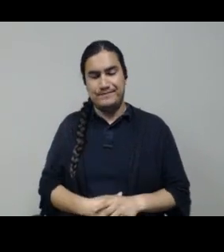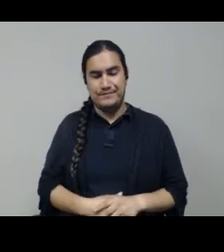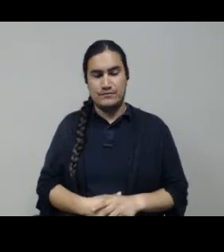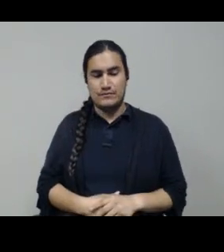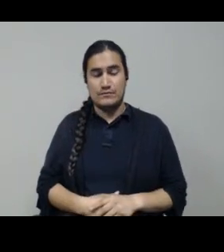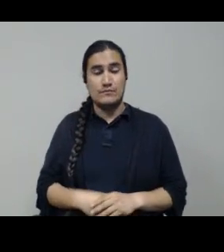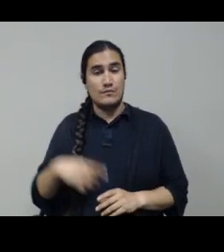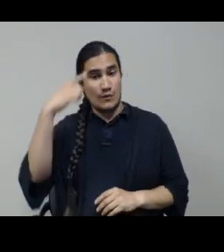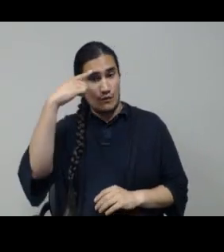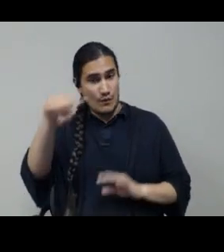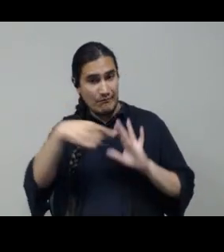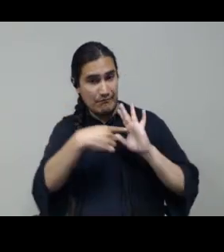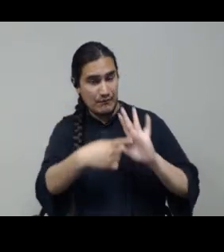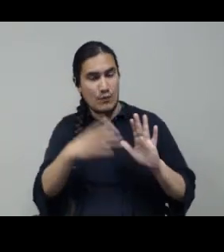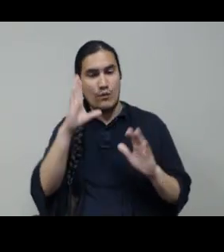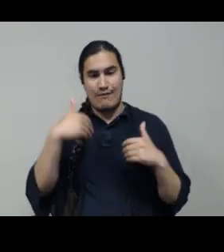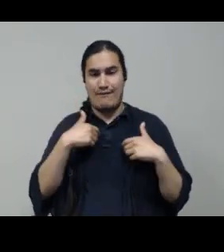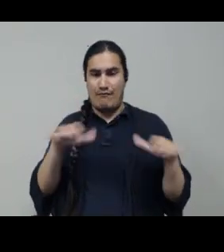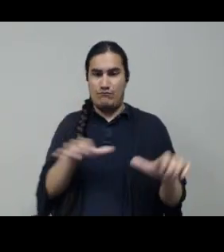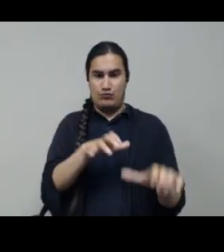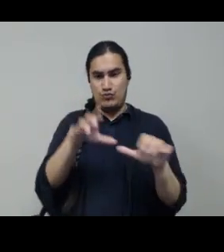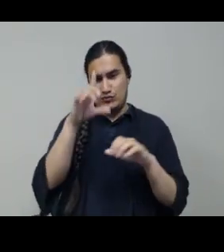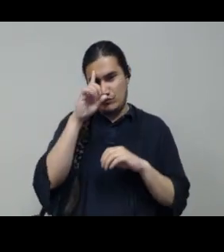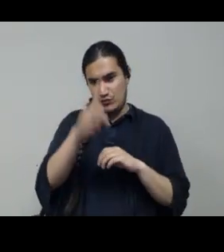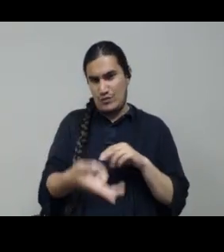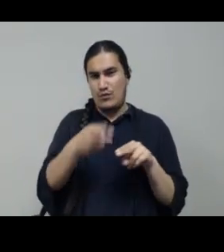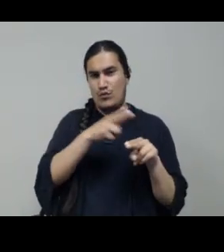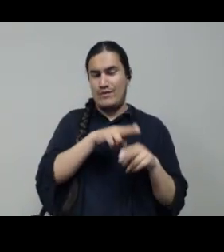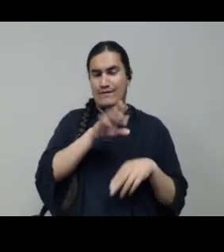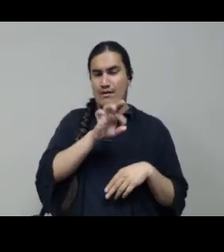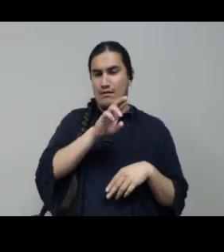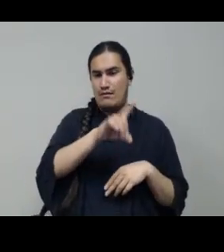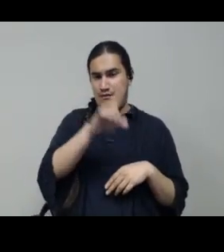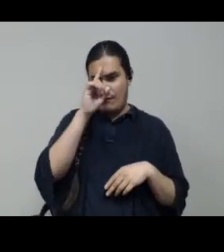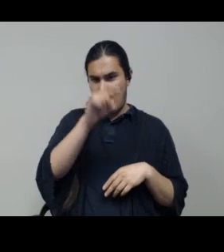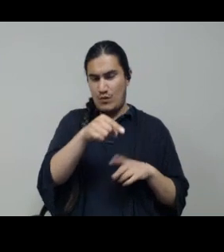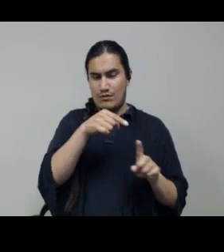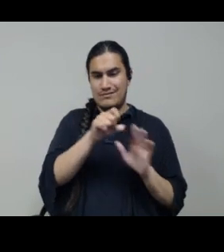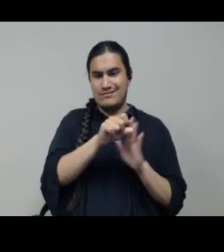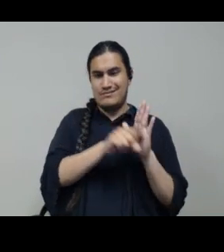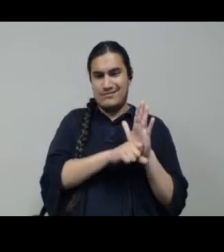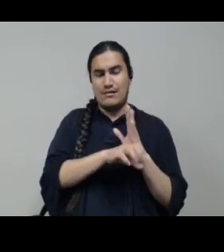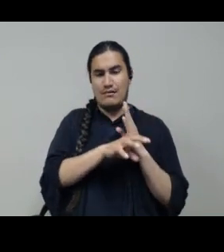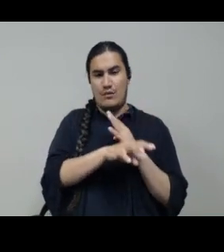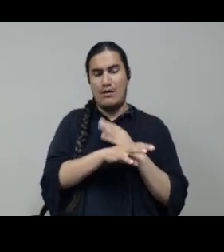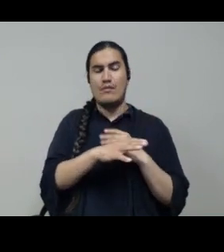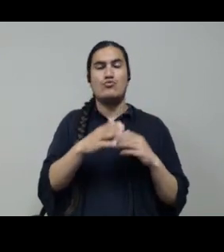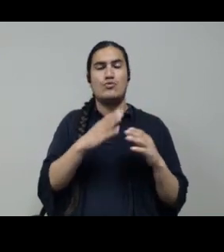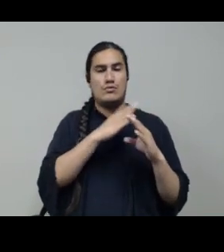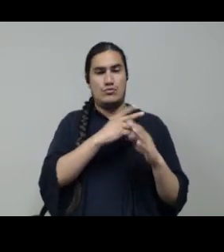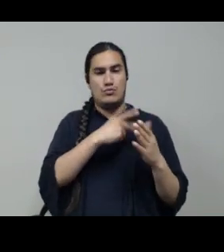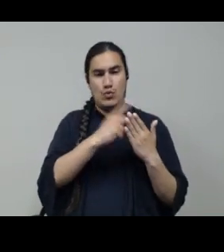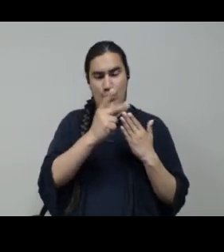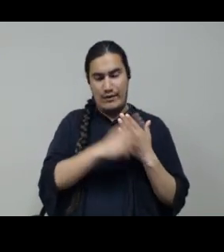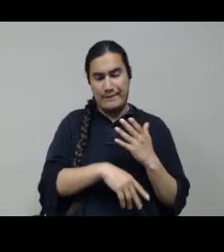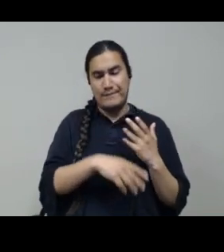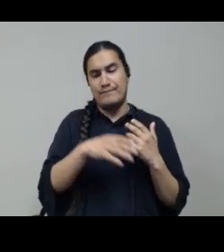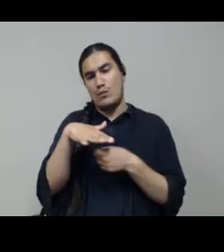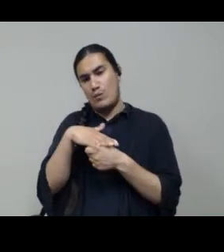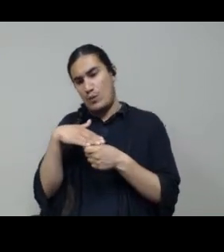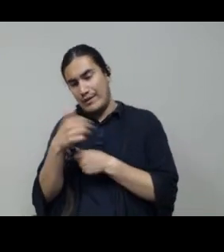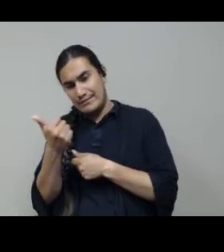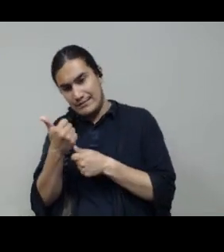So for example, there'll be actions coming forward to increase funding for the State Highway Operation and Protection Program and local